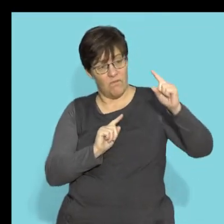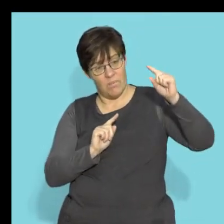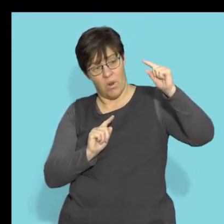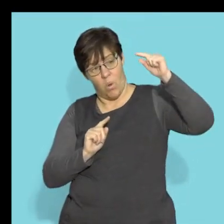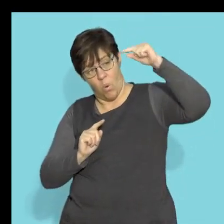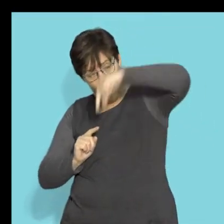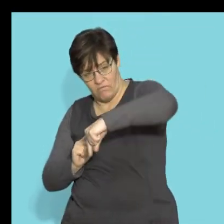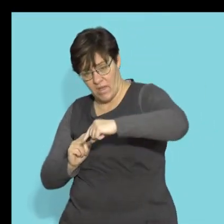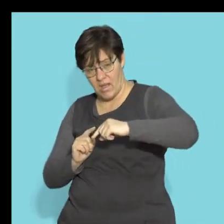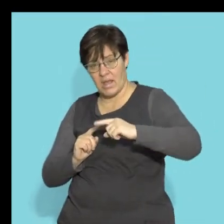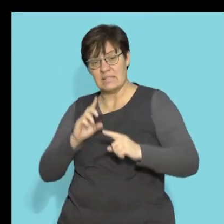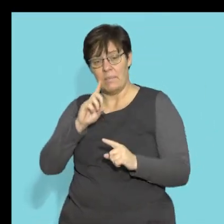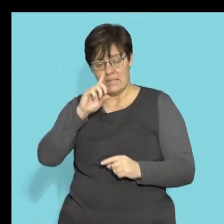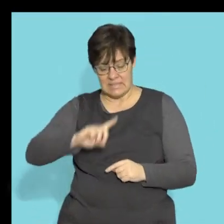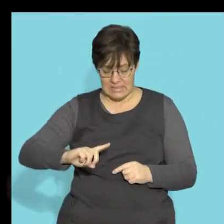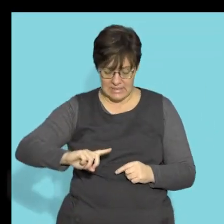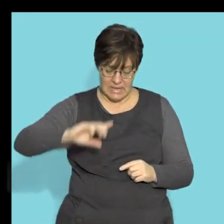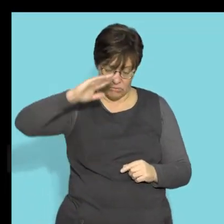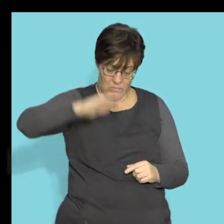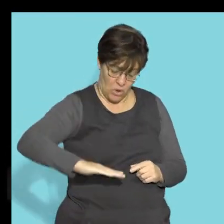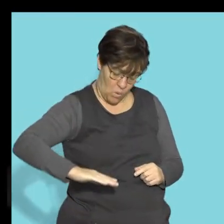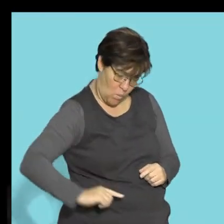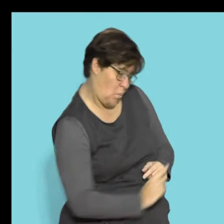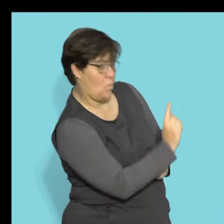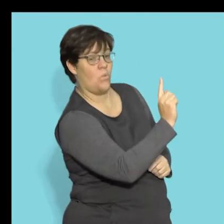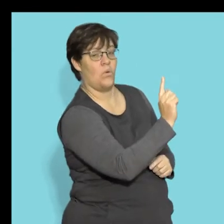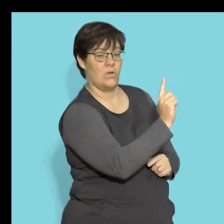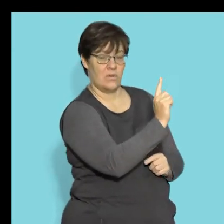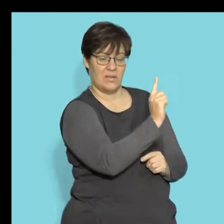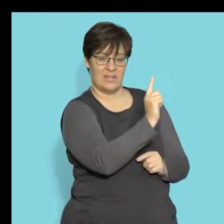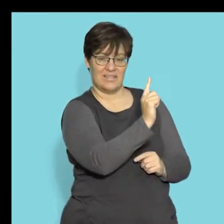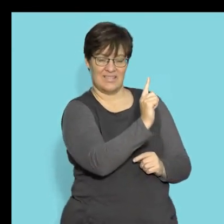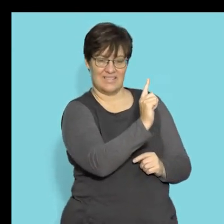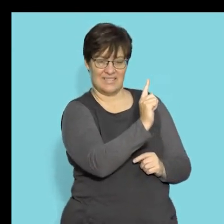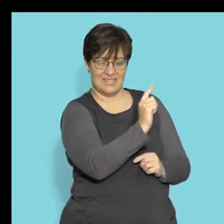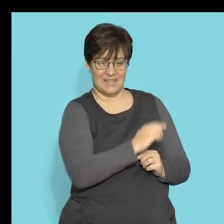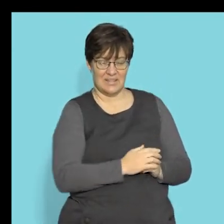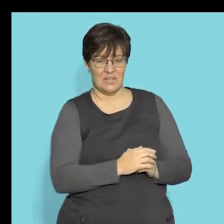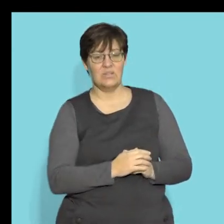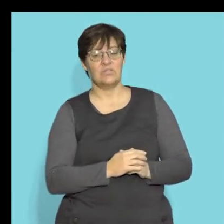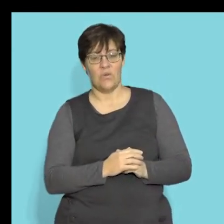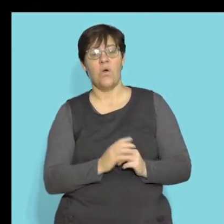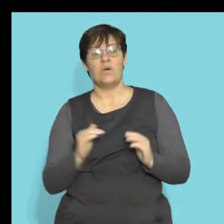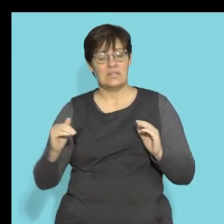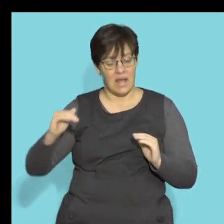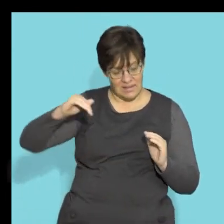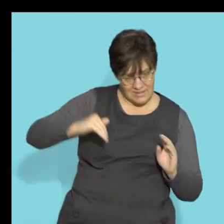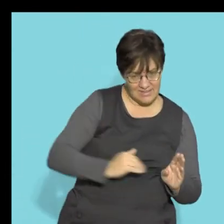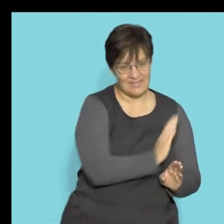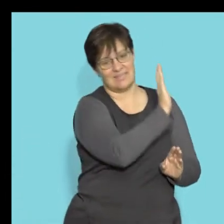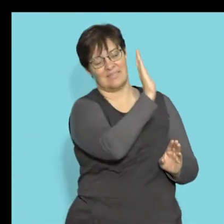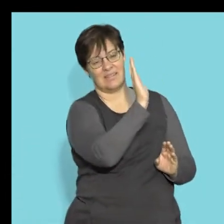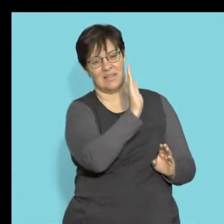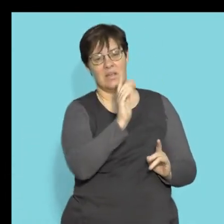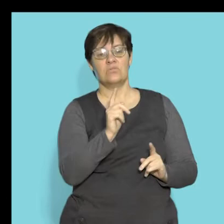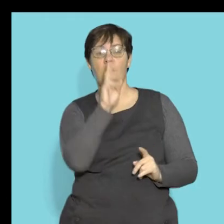it over, like the momentum of D carries it over, to move into that next section. So it can start to